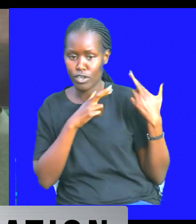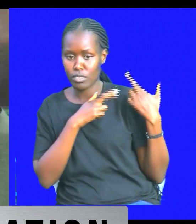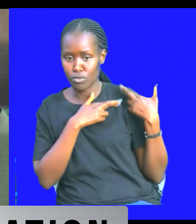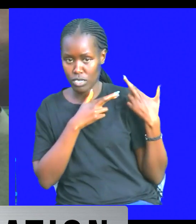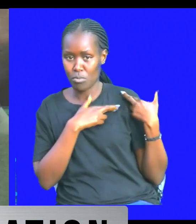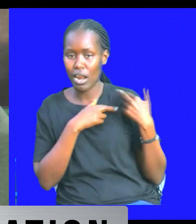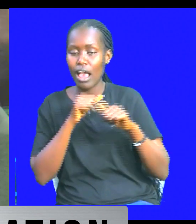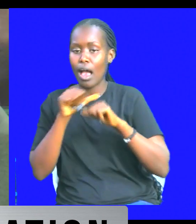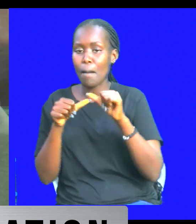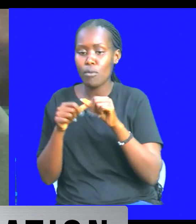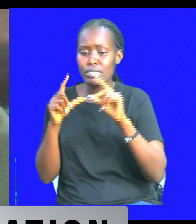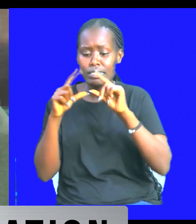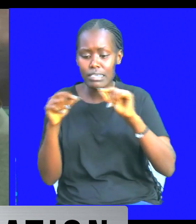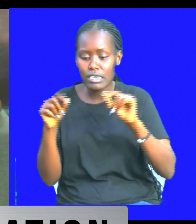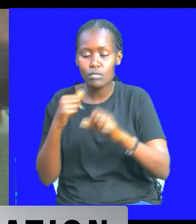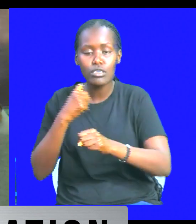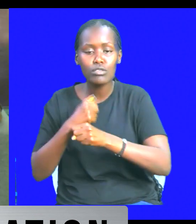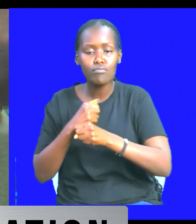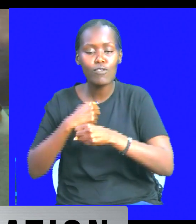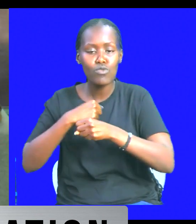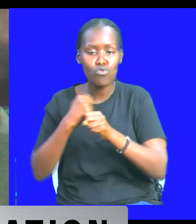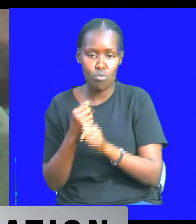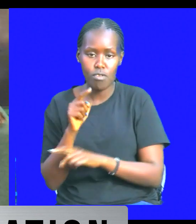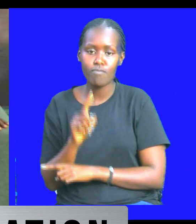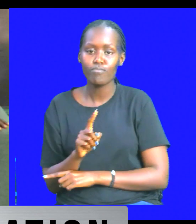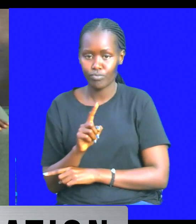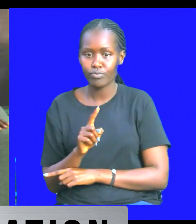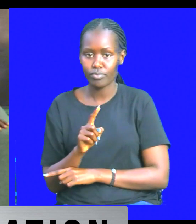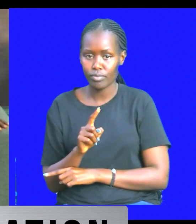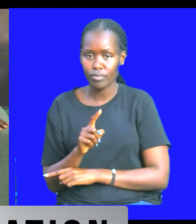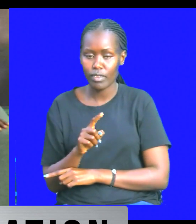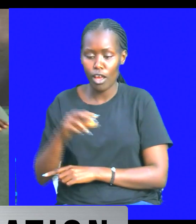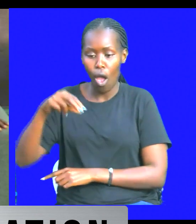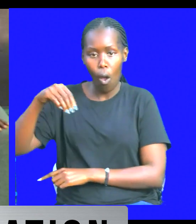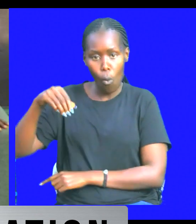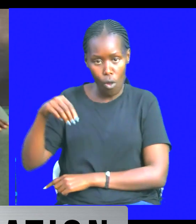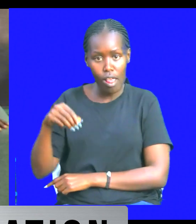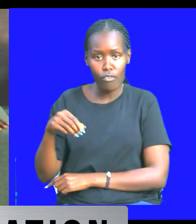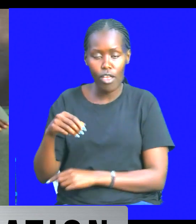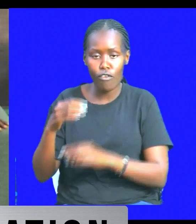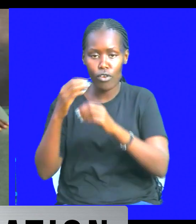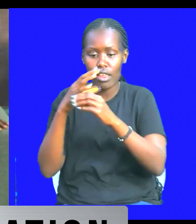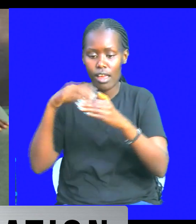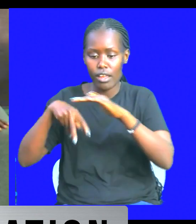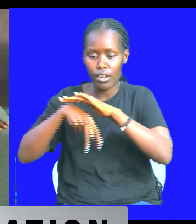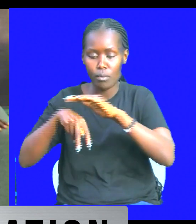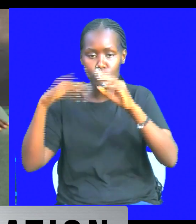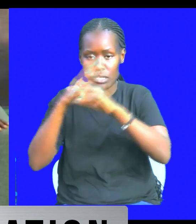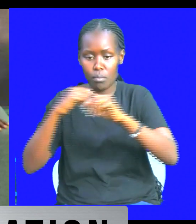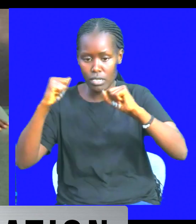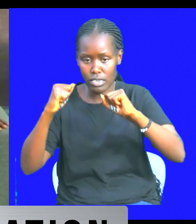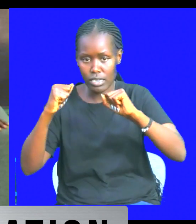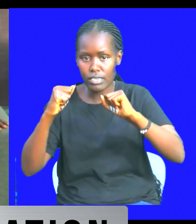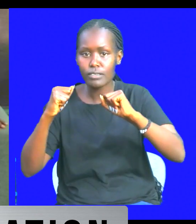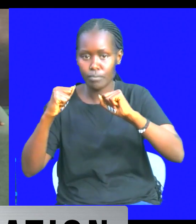you make. And it's I think a qualifier for a Deputy President really should begin to be what statement